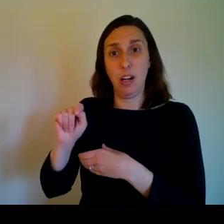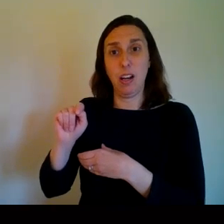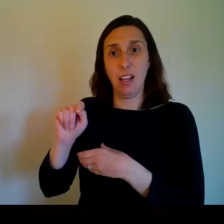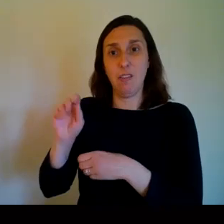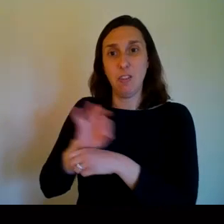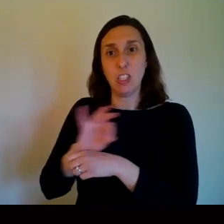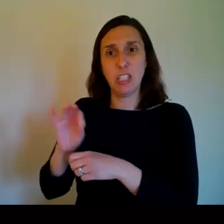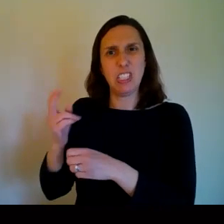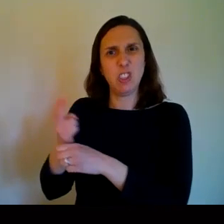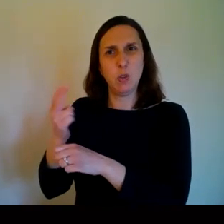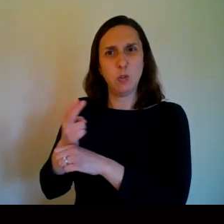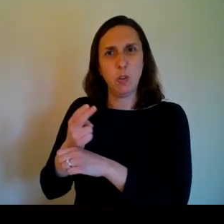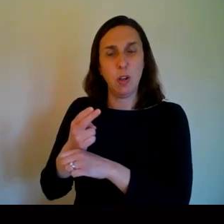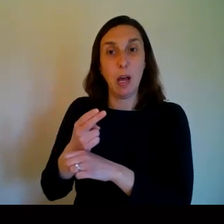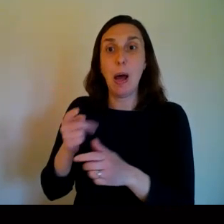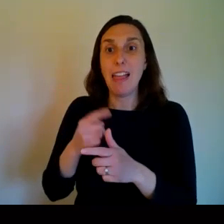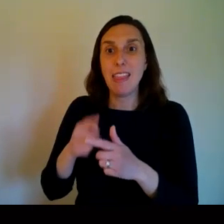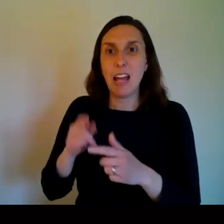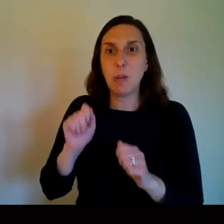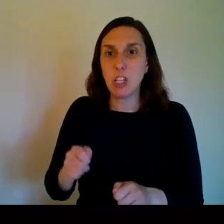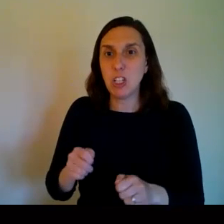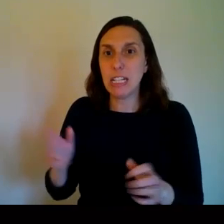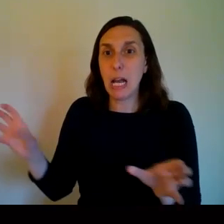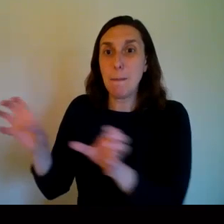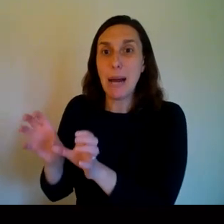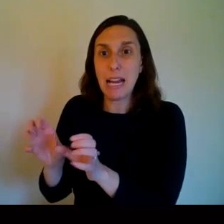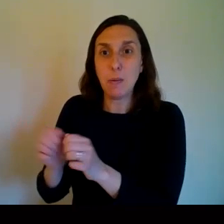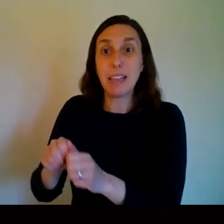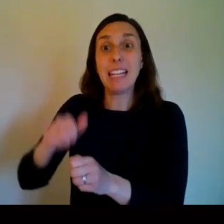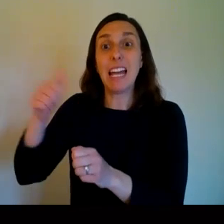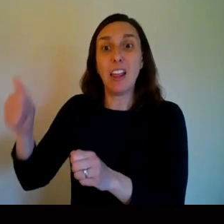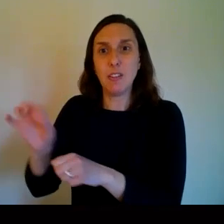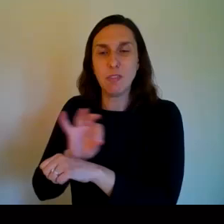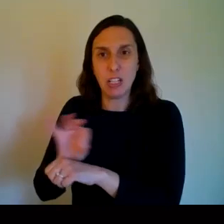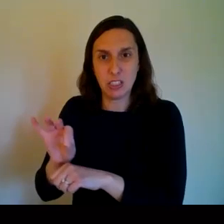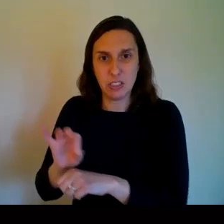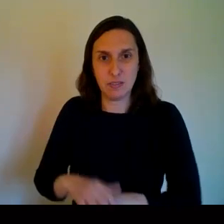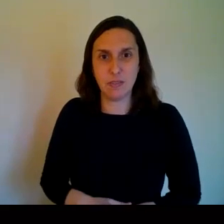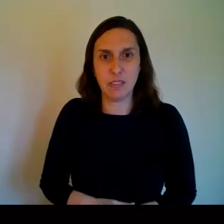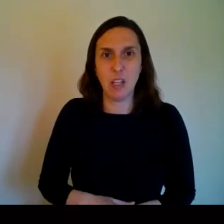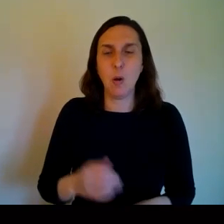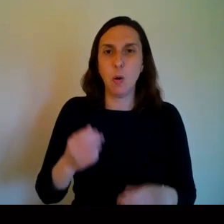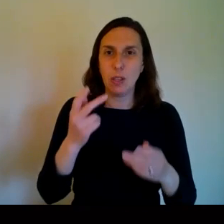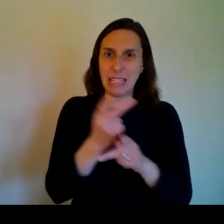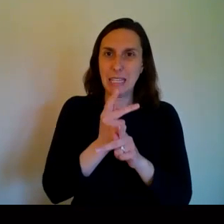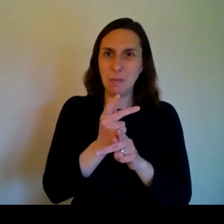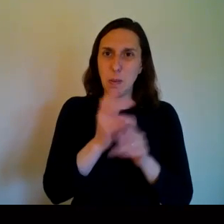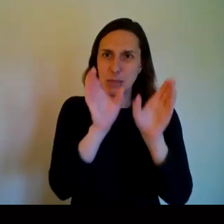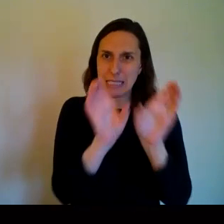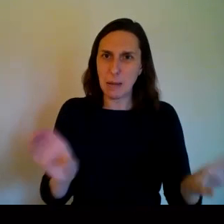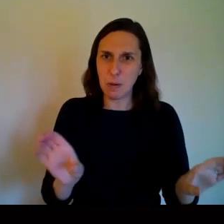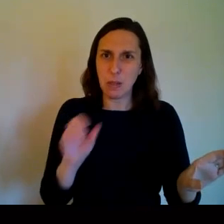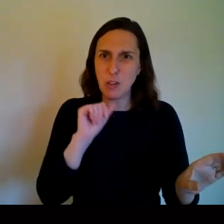can combine that output with the output of another function. We keep them as separate things. We don't build this big profit function all the